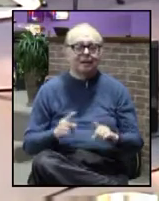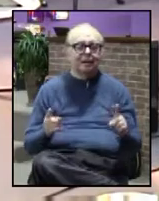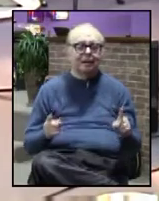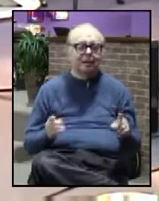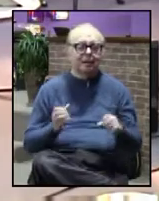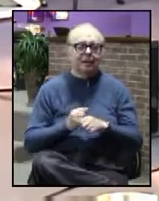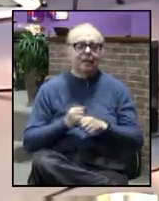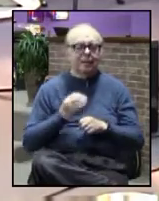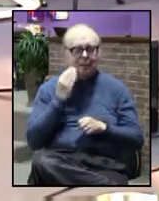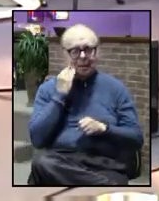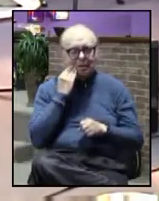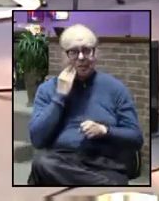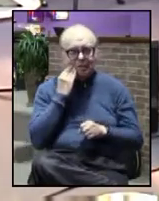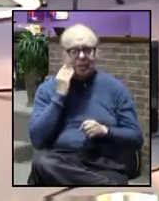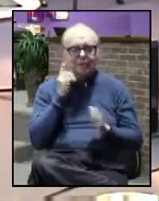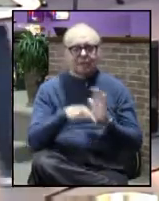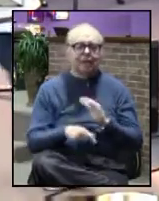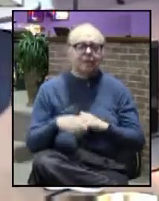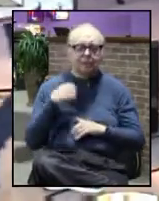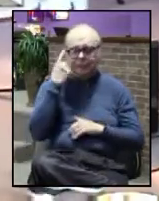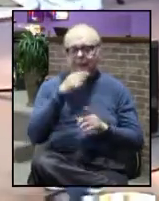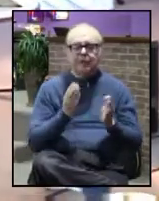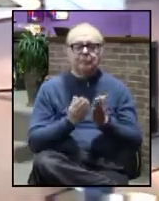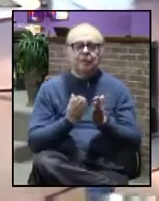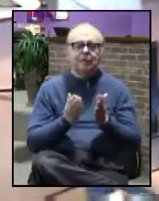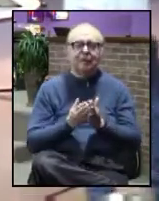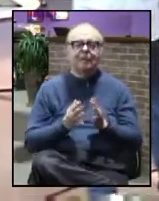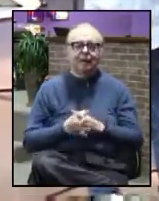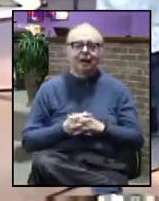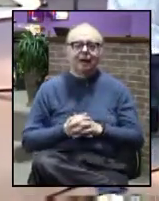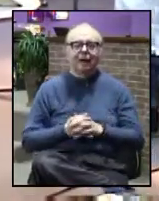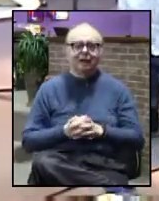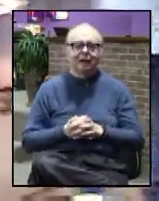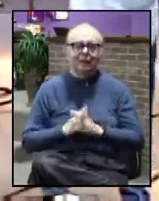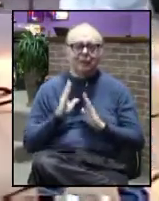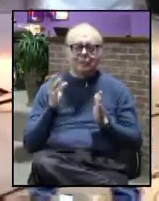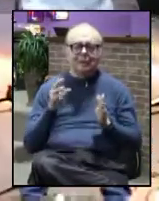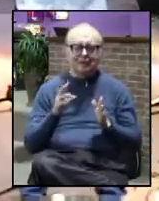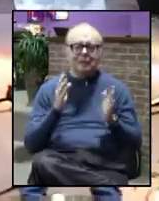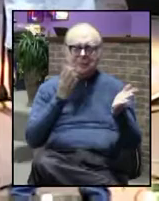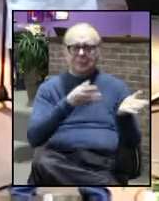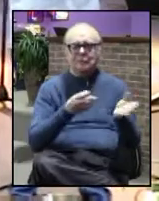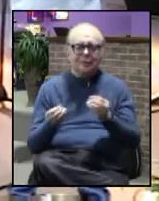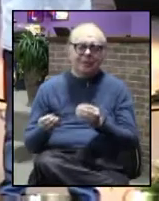if you don't get it, you can catch it later on Facebook. Because it'll be posted.